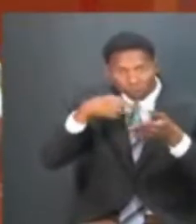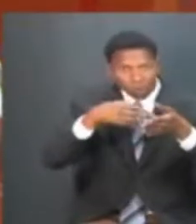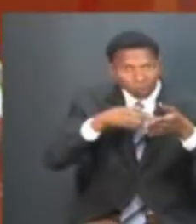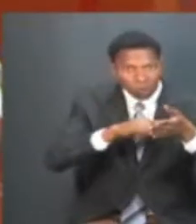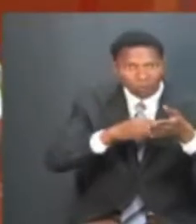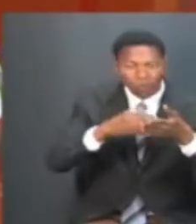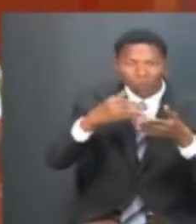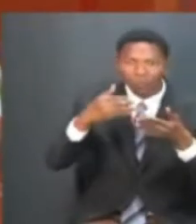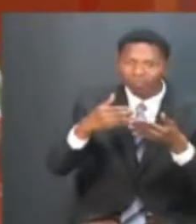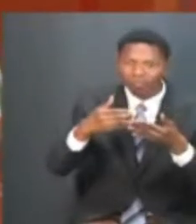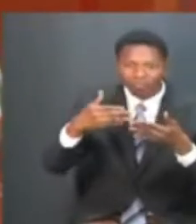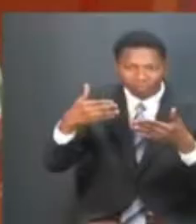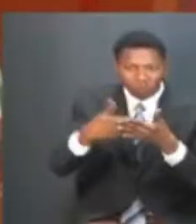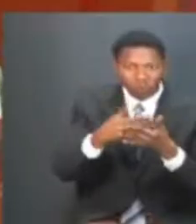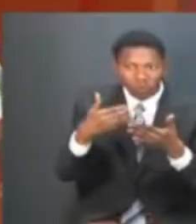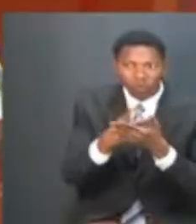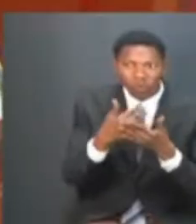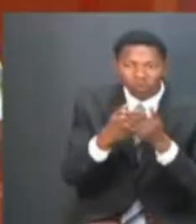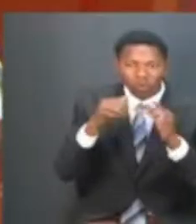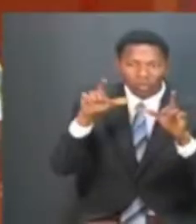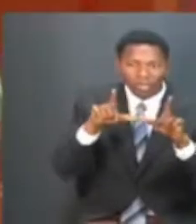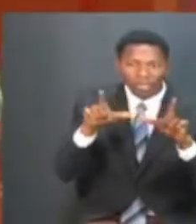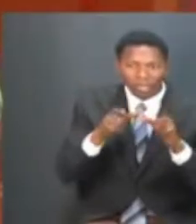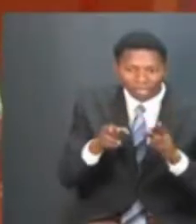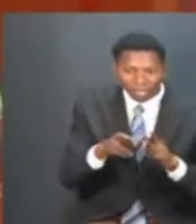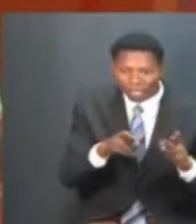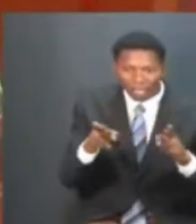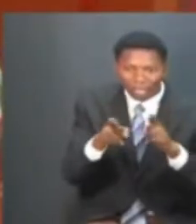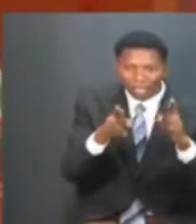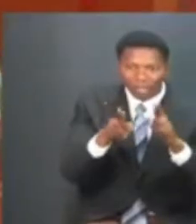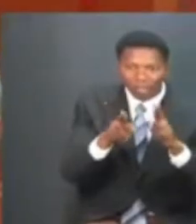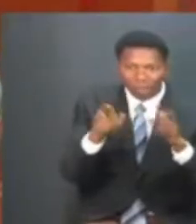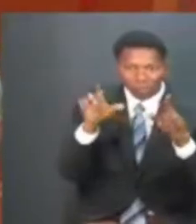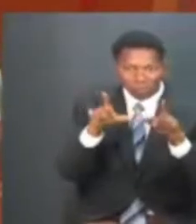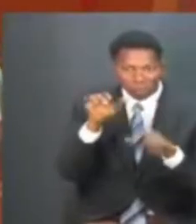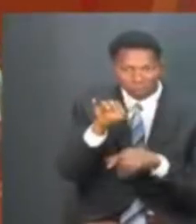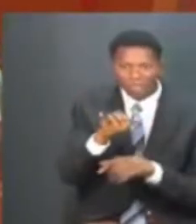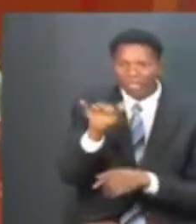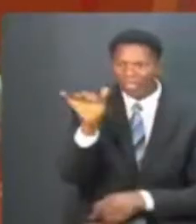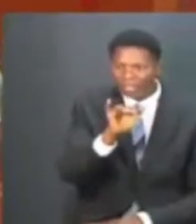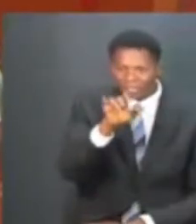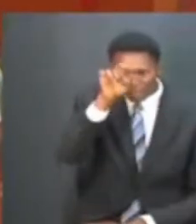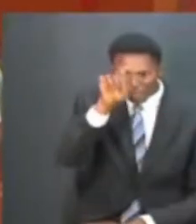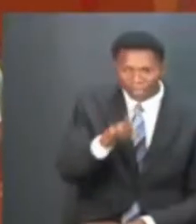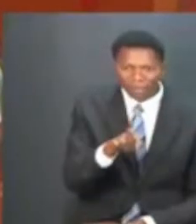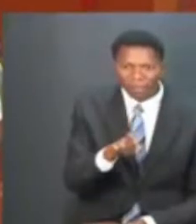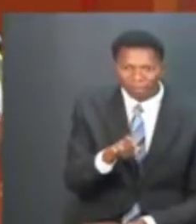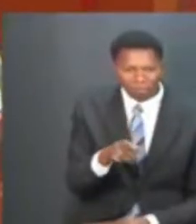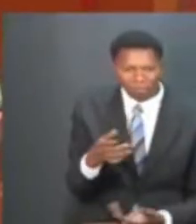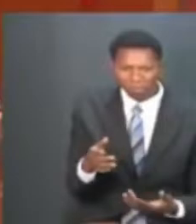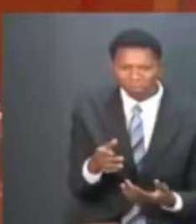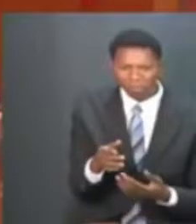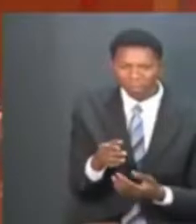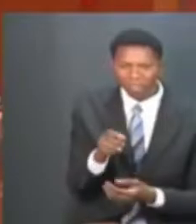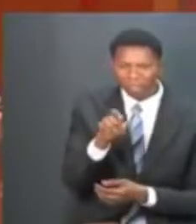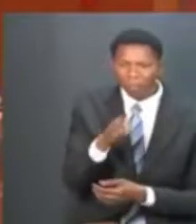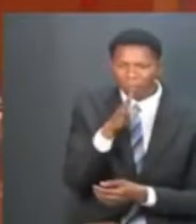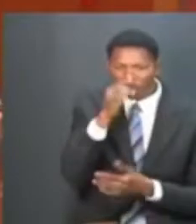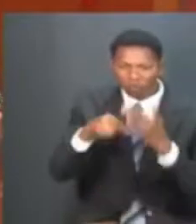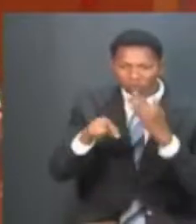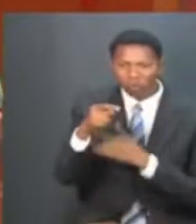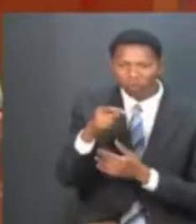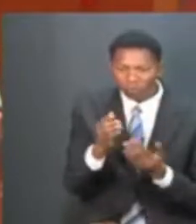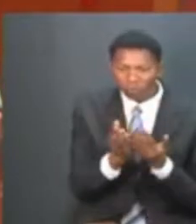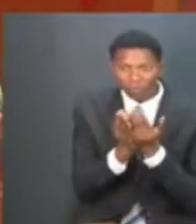what? Licenses and roadworthiness. Same must apply to the boats, so that there's a system